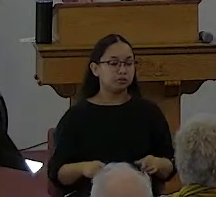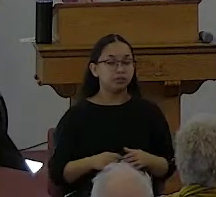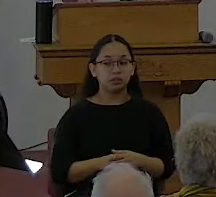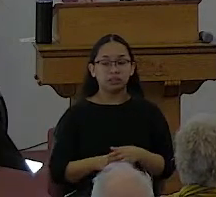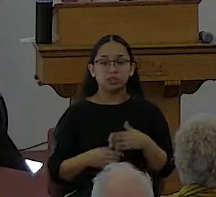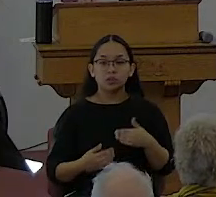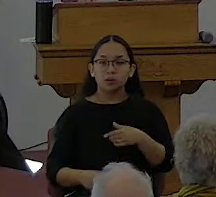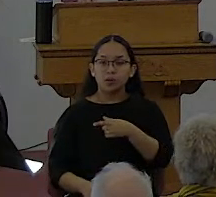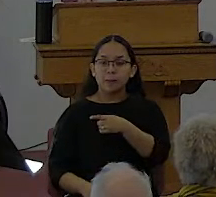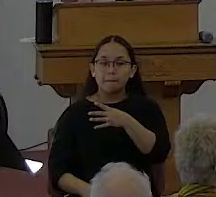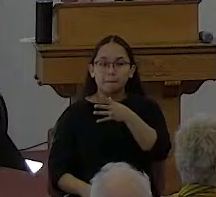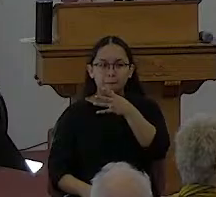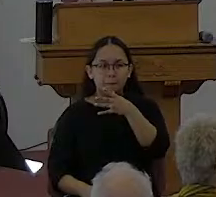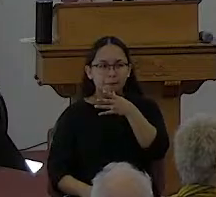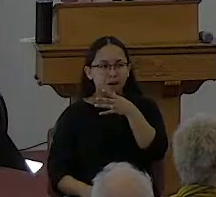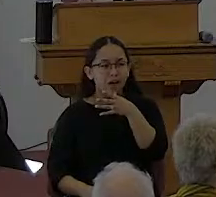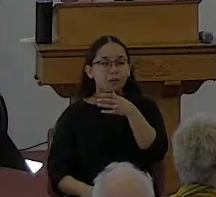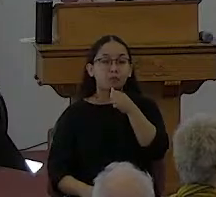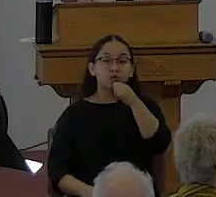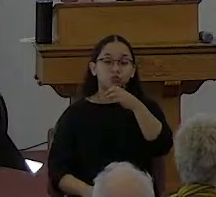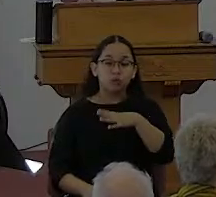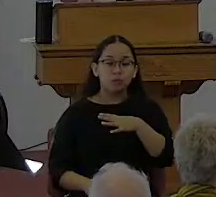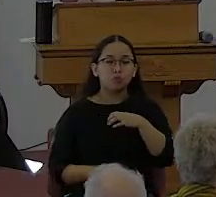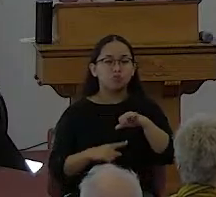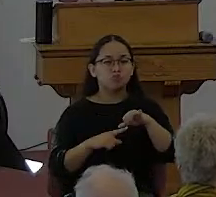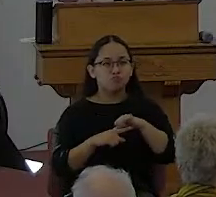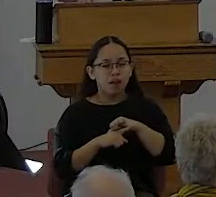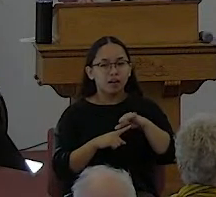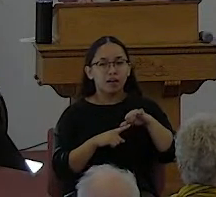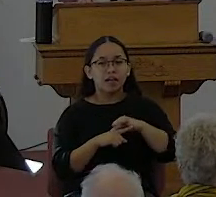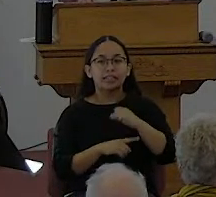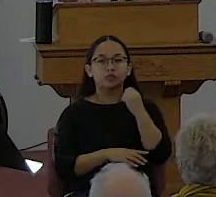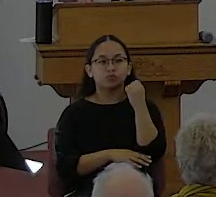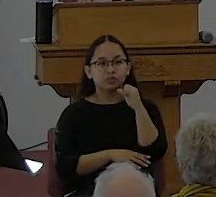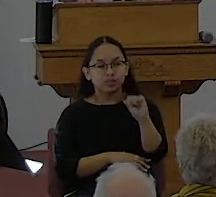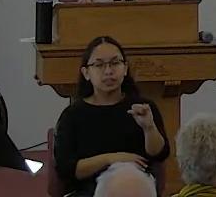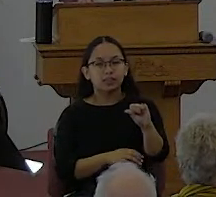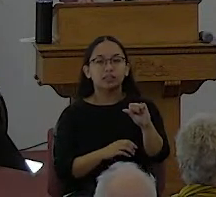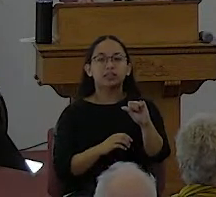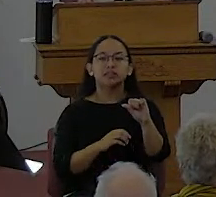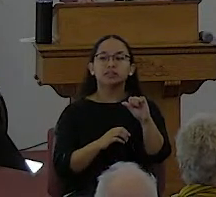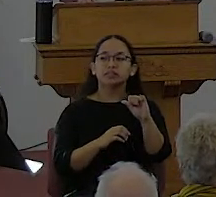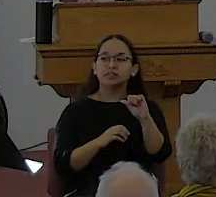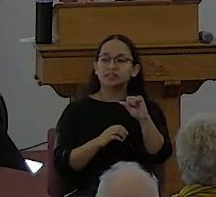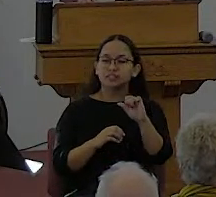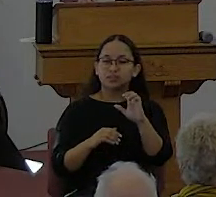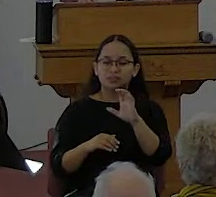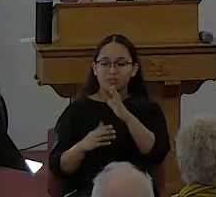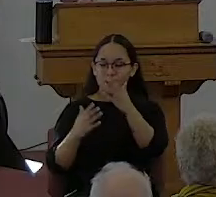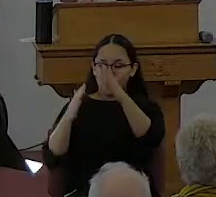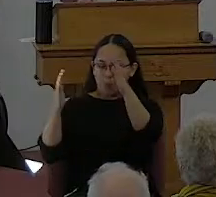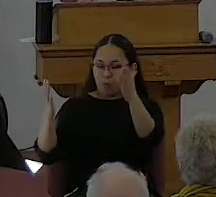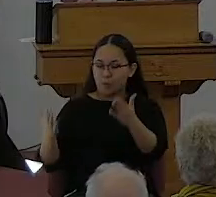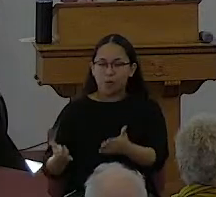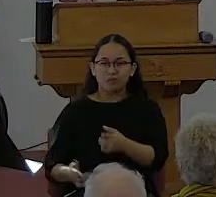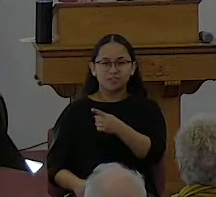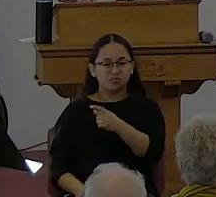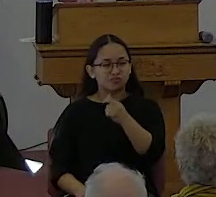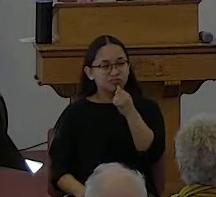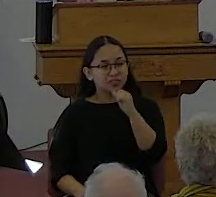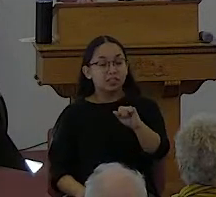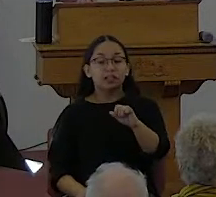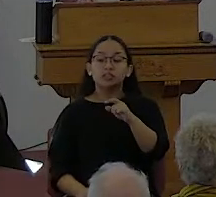Mom was a woman who practiced resistance with every fiber of her being.